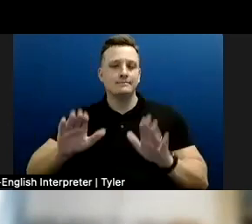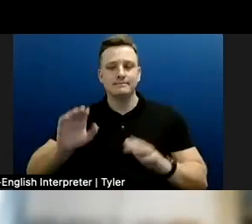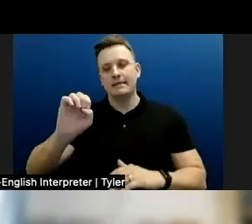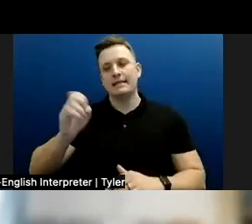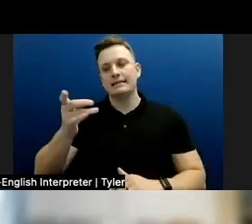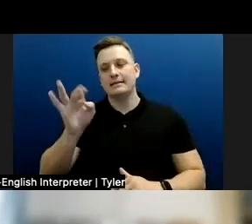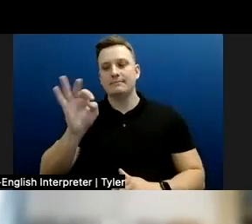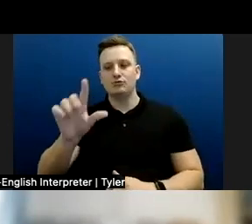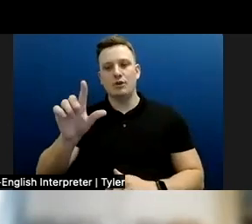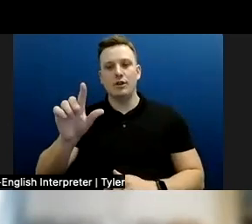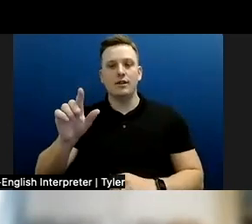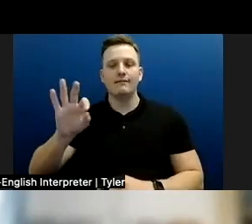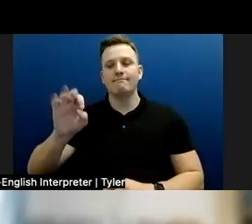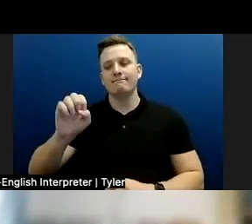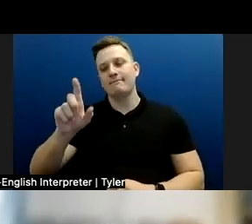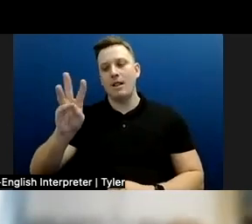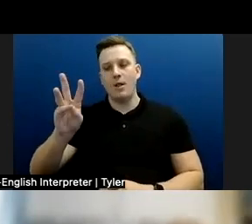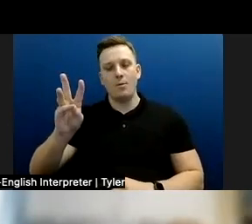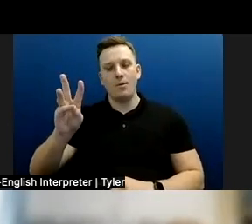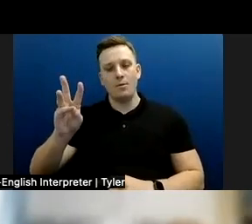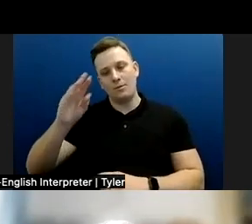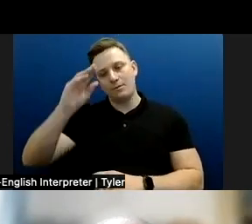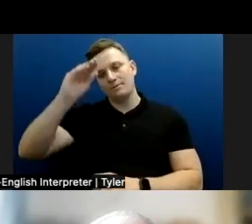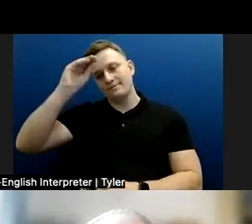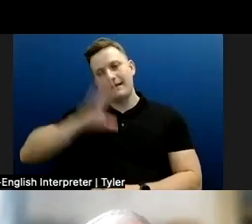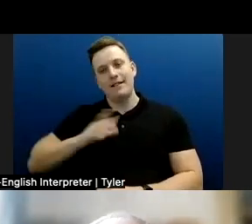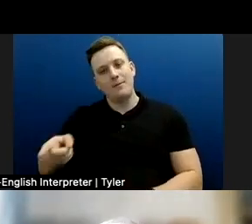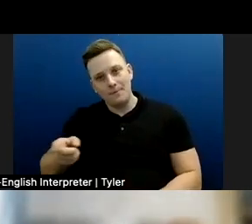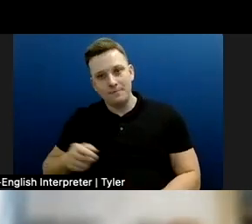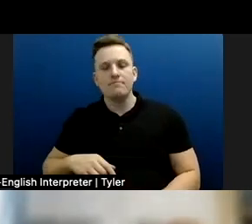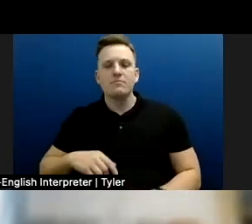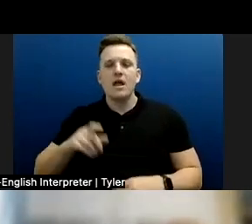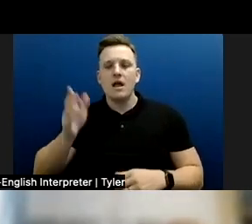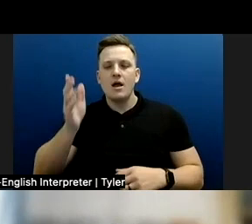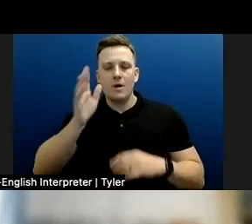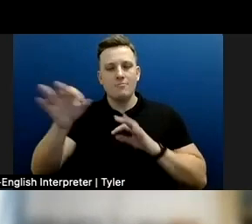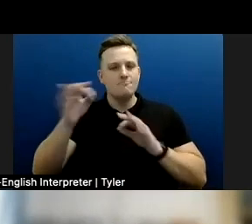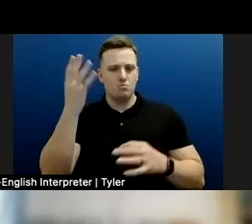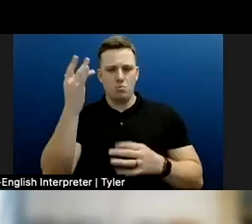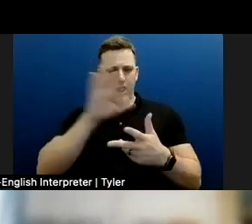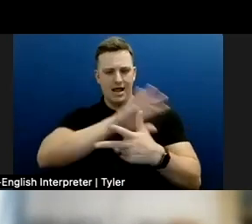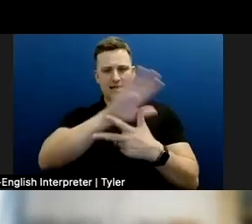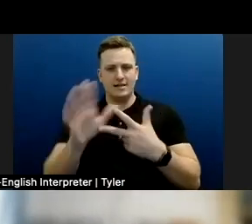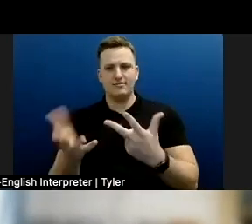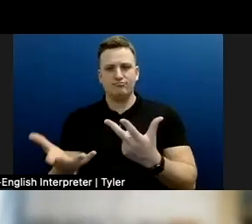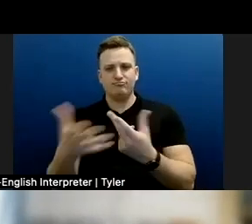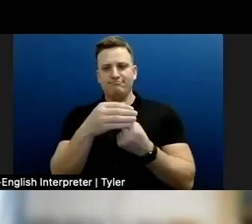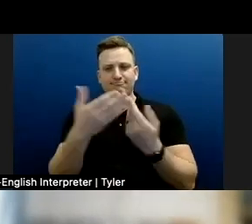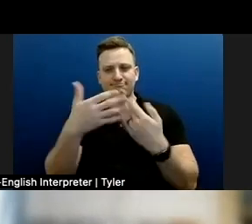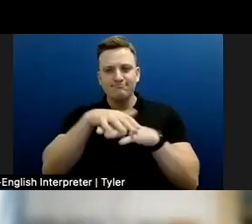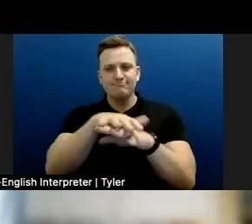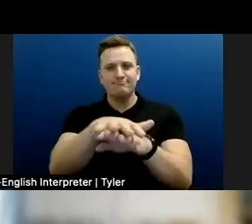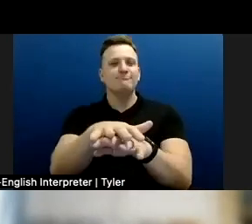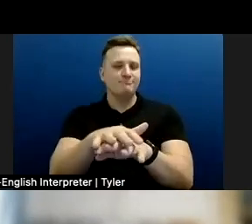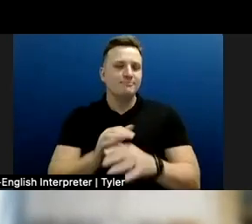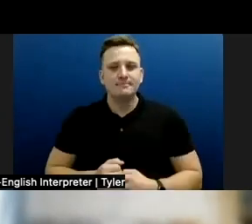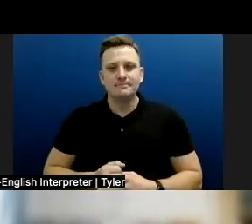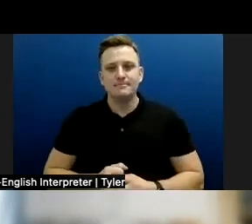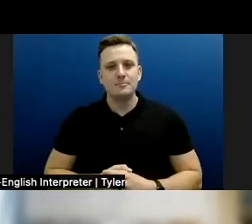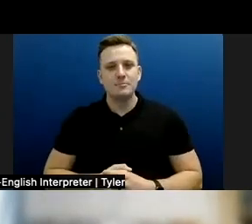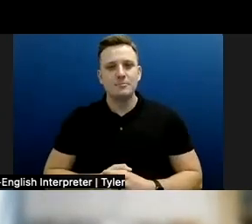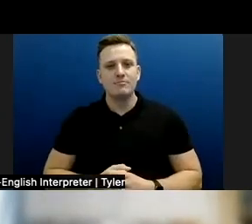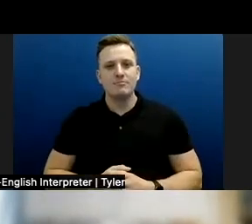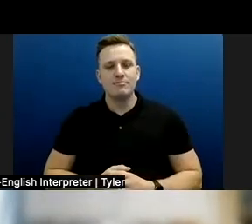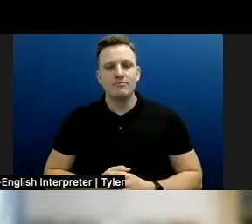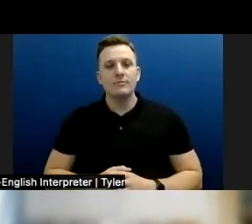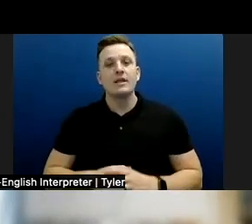why I'm joining all these things together as we go through. So